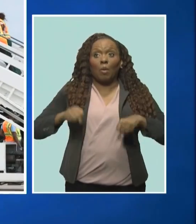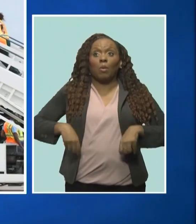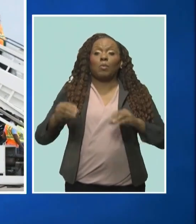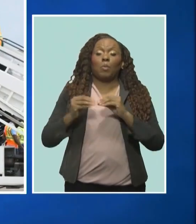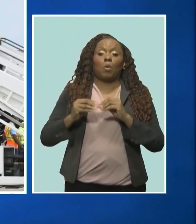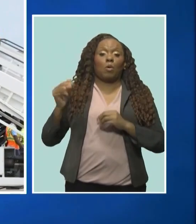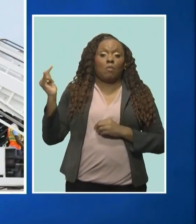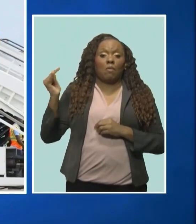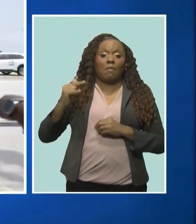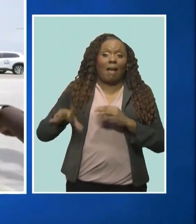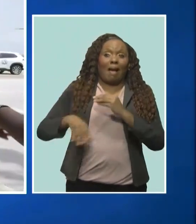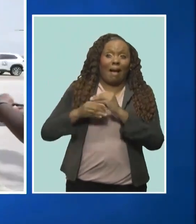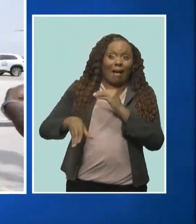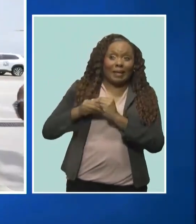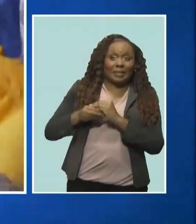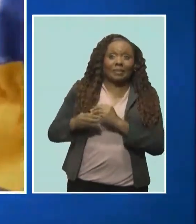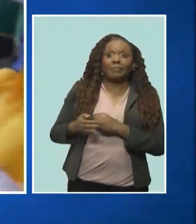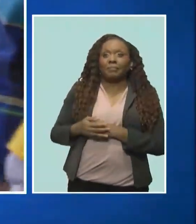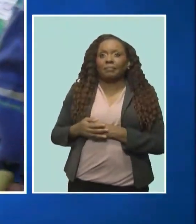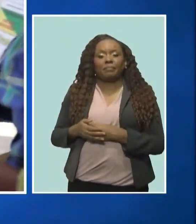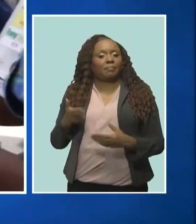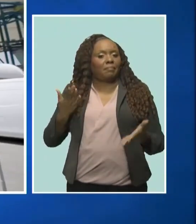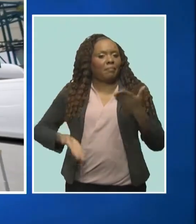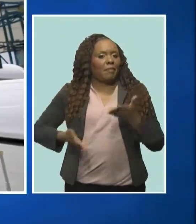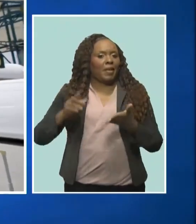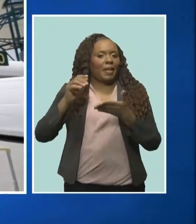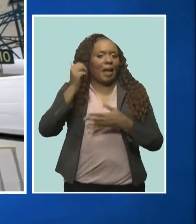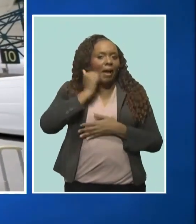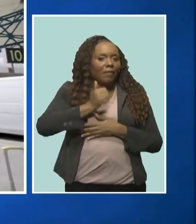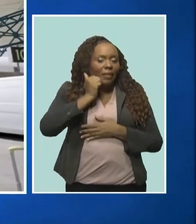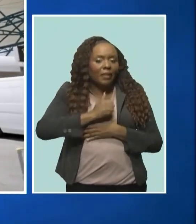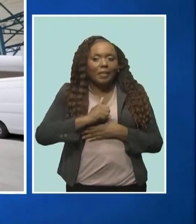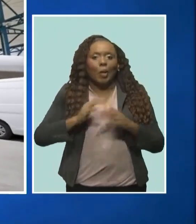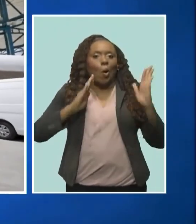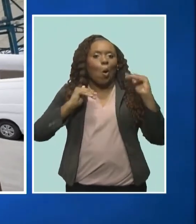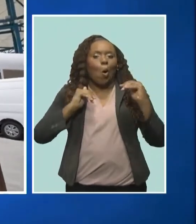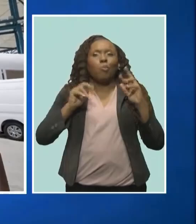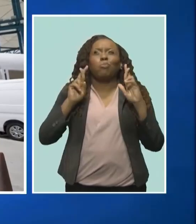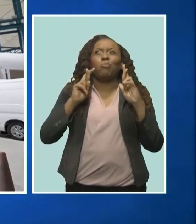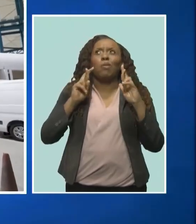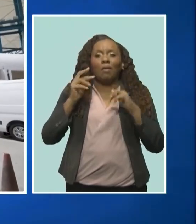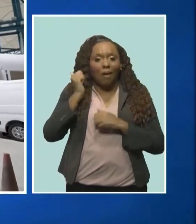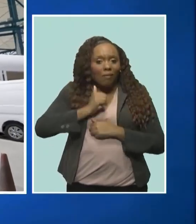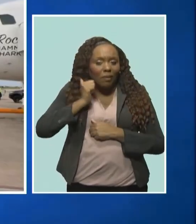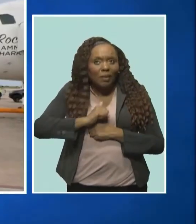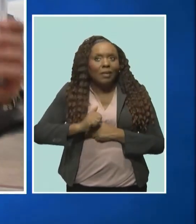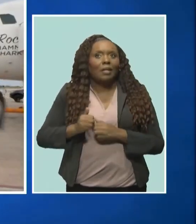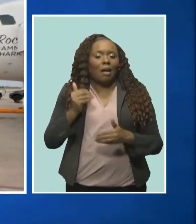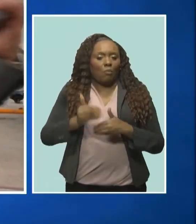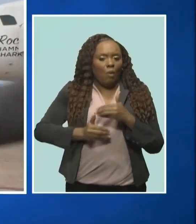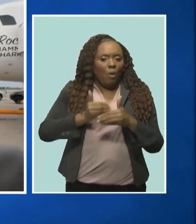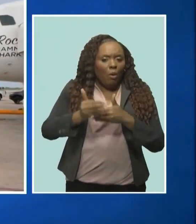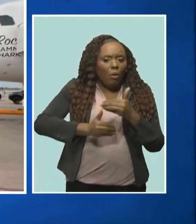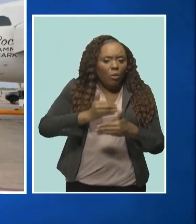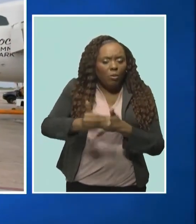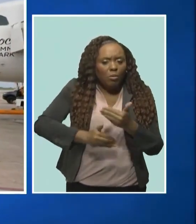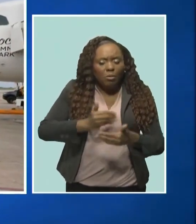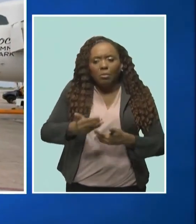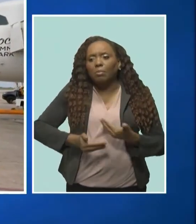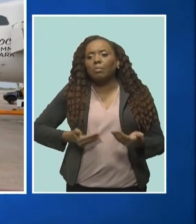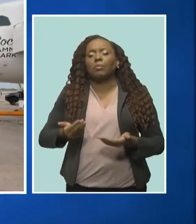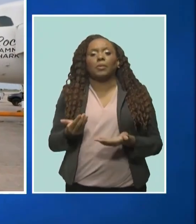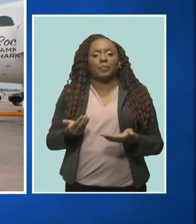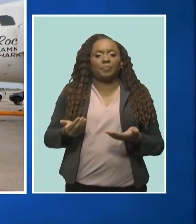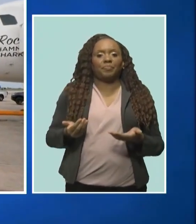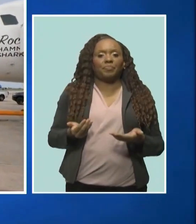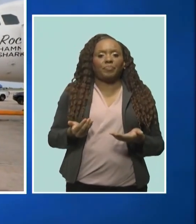could be added. Come here every day. You know, that's something we should keep in our mind as we progress with the loads of the flights, which